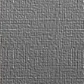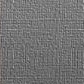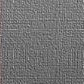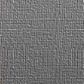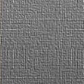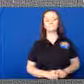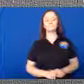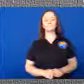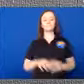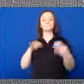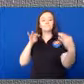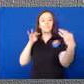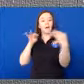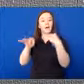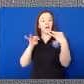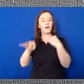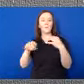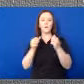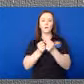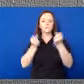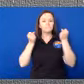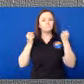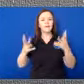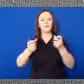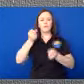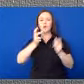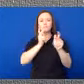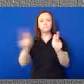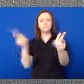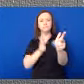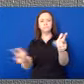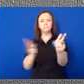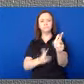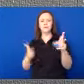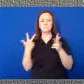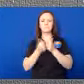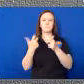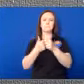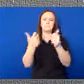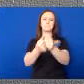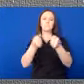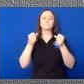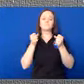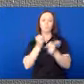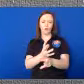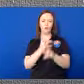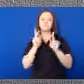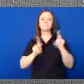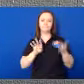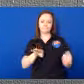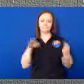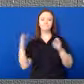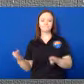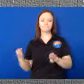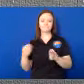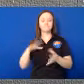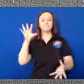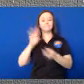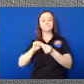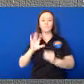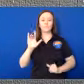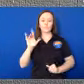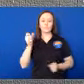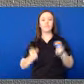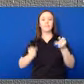Highway full of cars proved to be a deadly combination south of the valley. We want to show you some of this. 25 vehicles involved in three separate